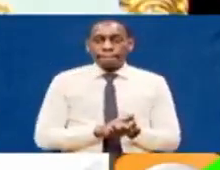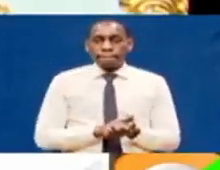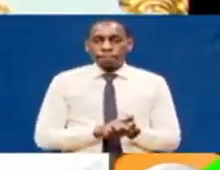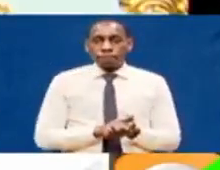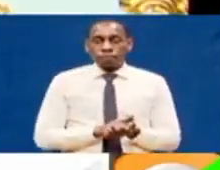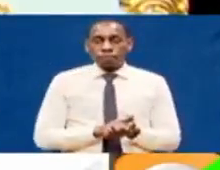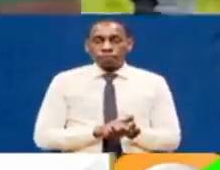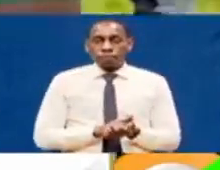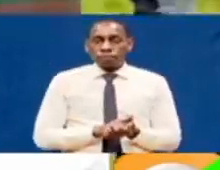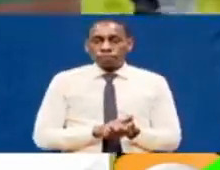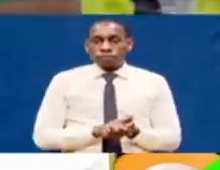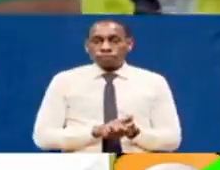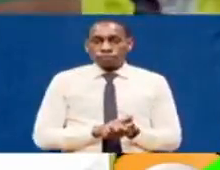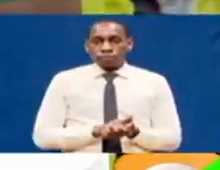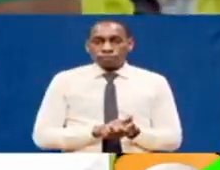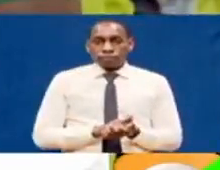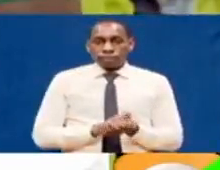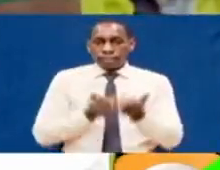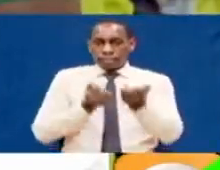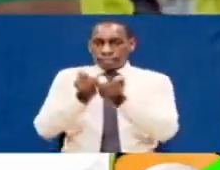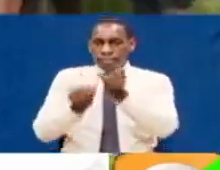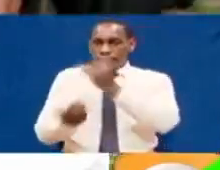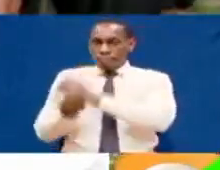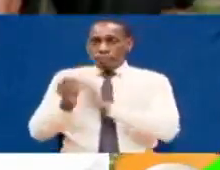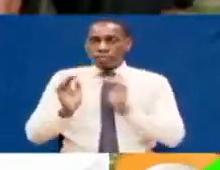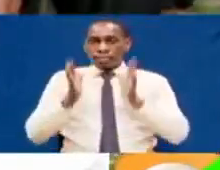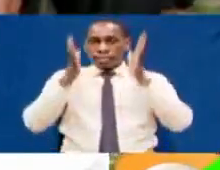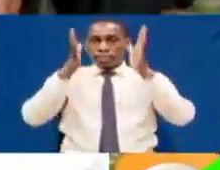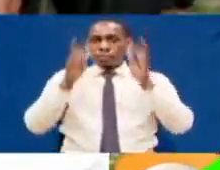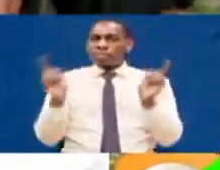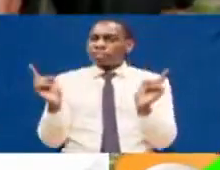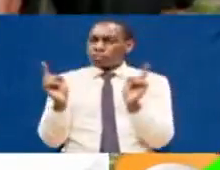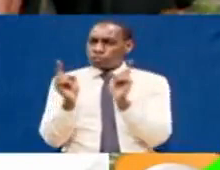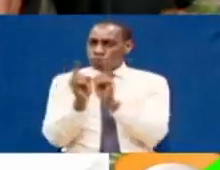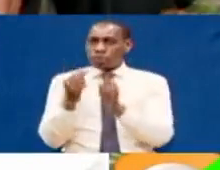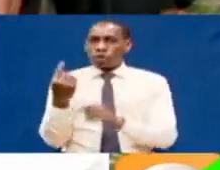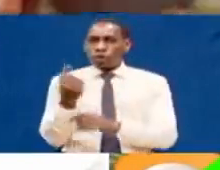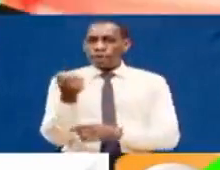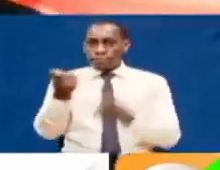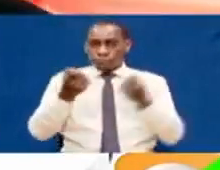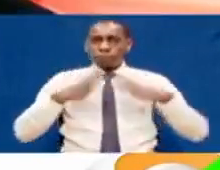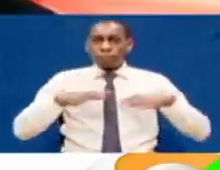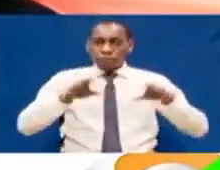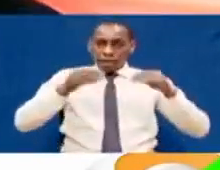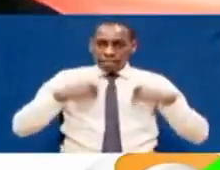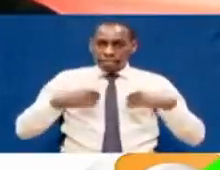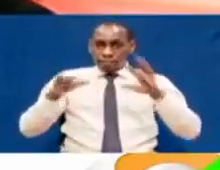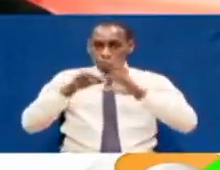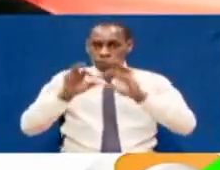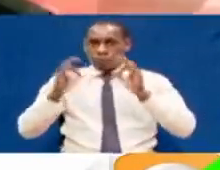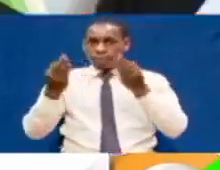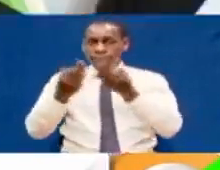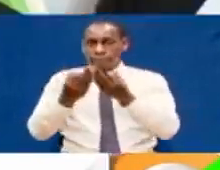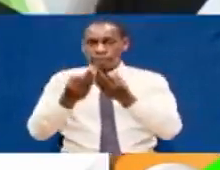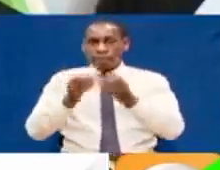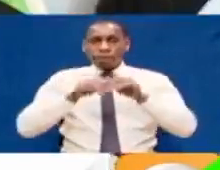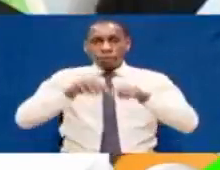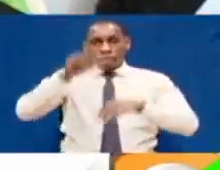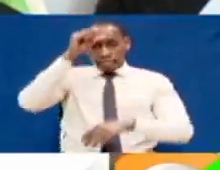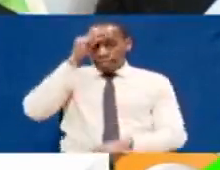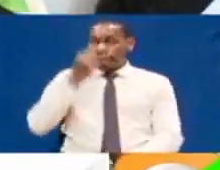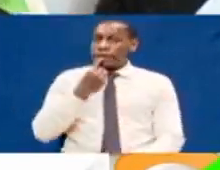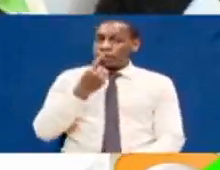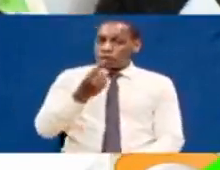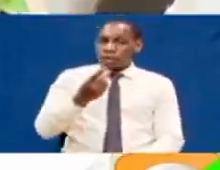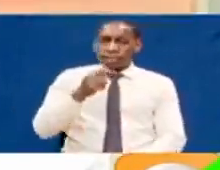home. Bright and early on Saturday morning, the ceremony was brief. Only a few people allowed to join the family as per the government